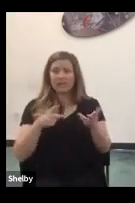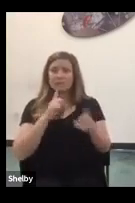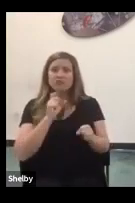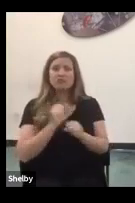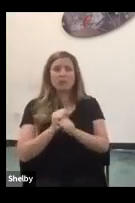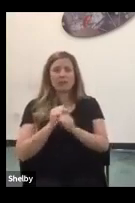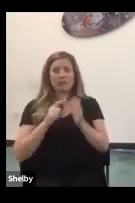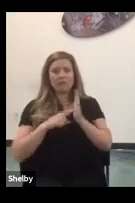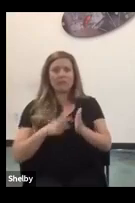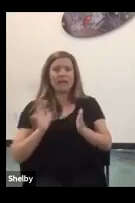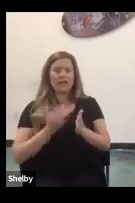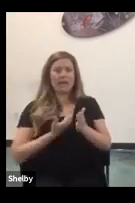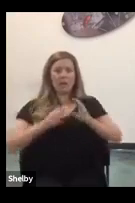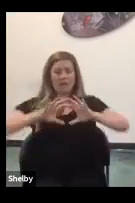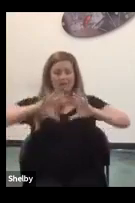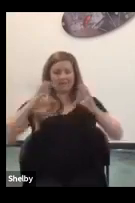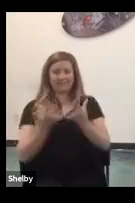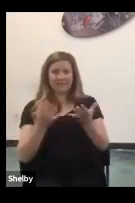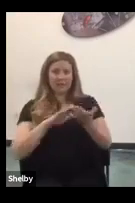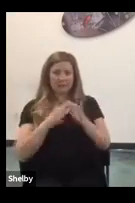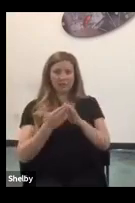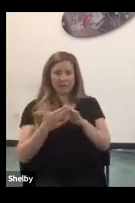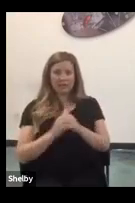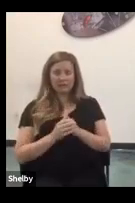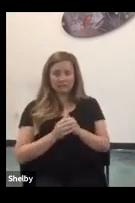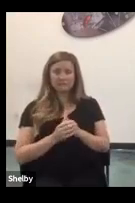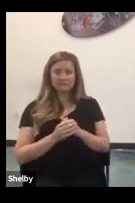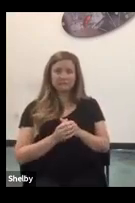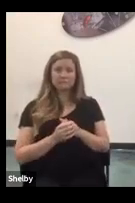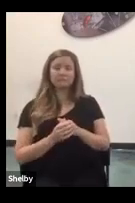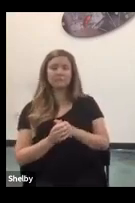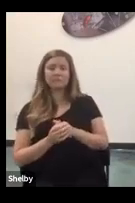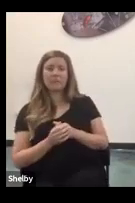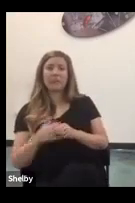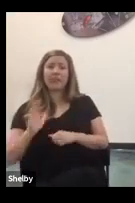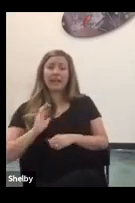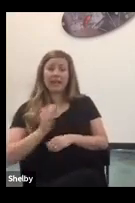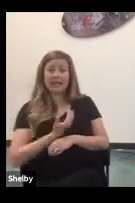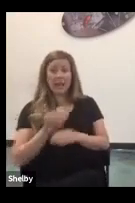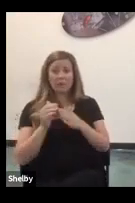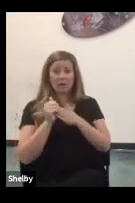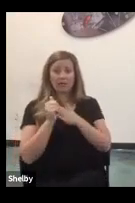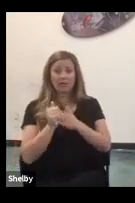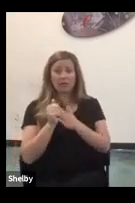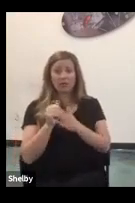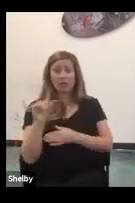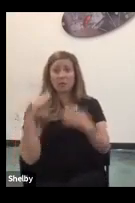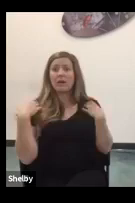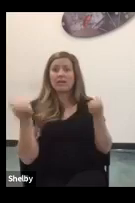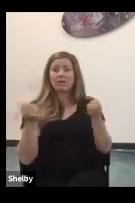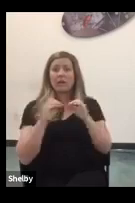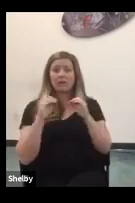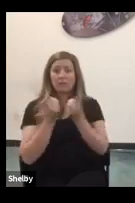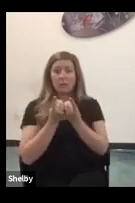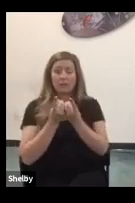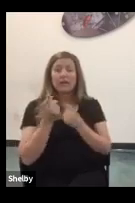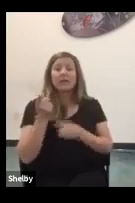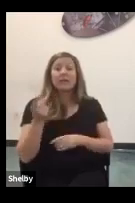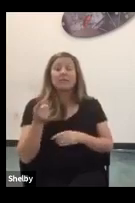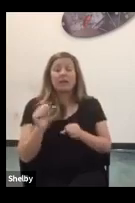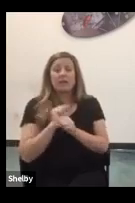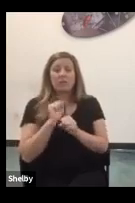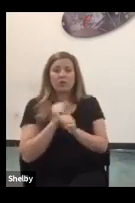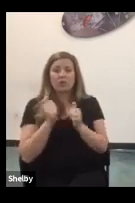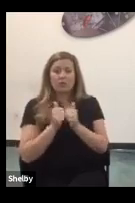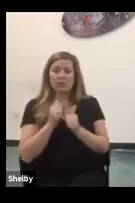community. And we've actually, our leadership at the health department has worked with